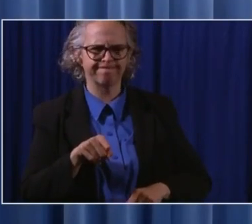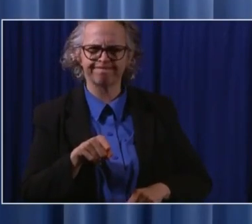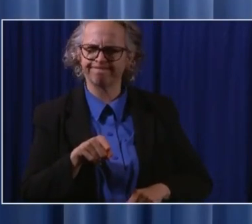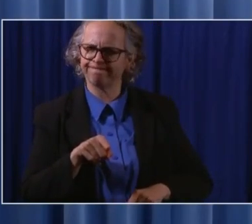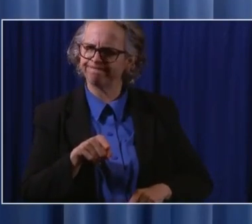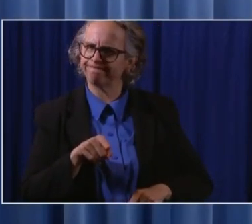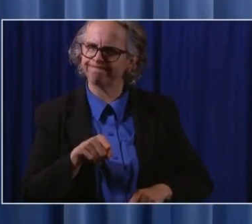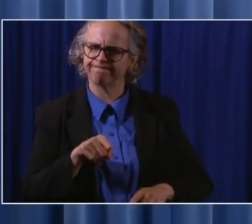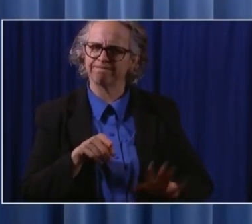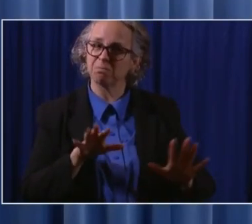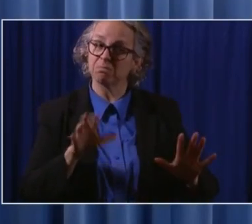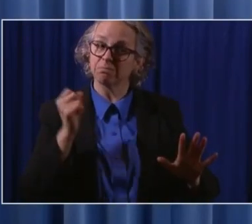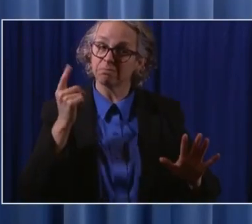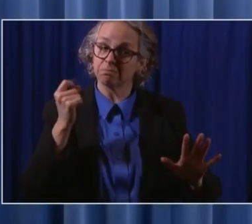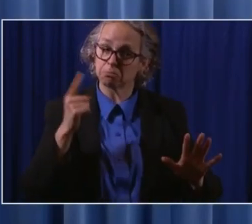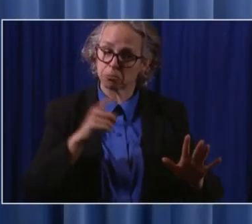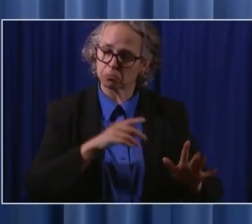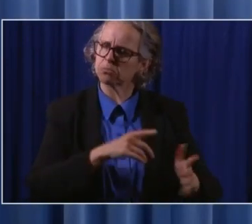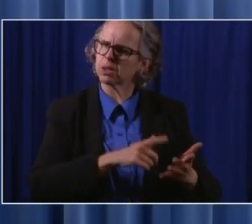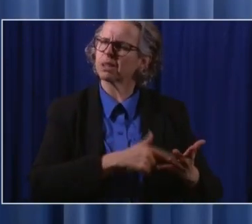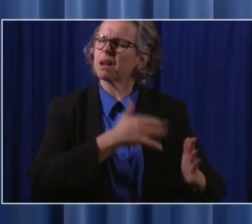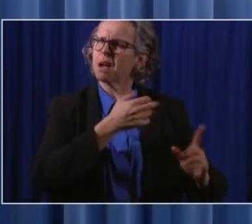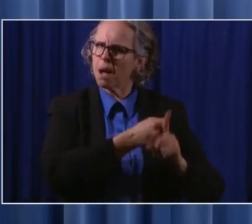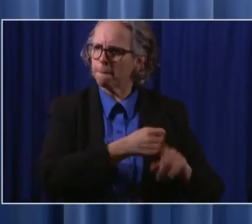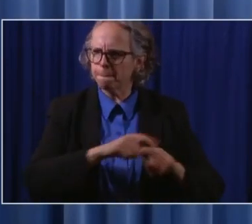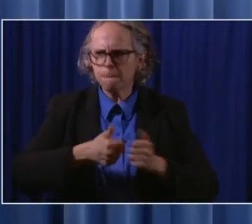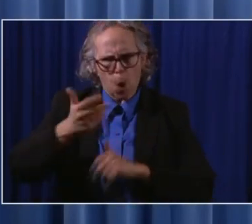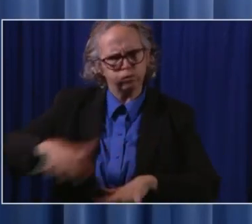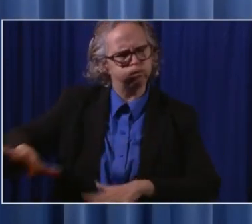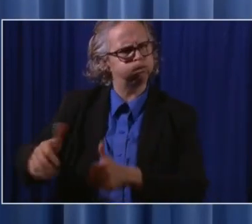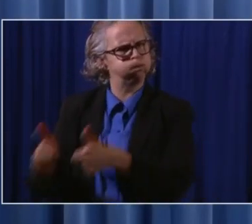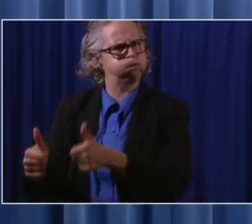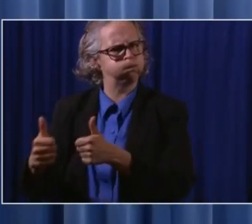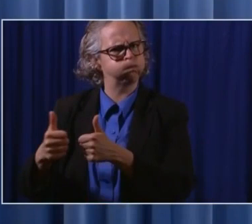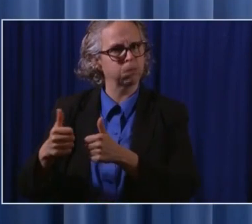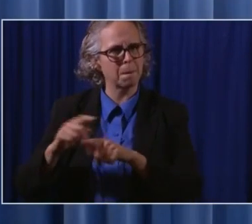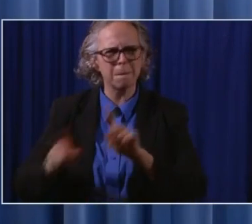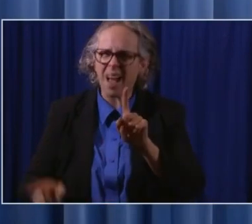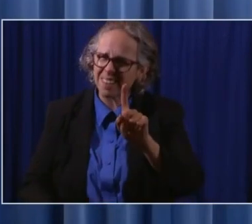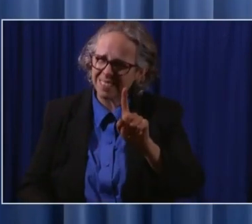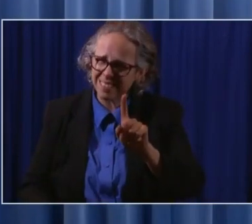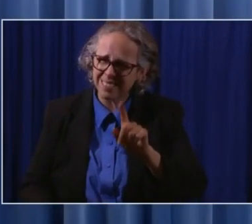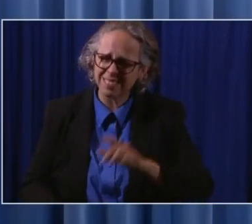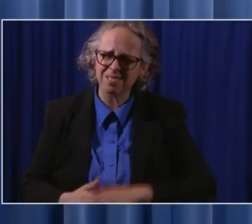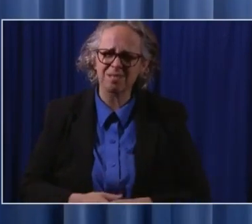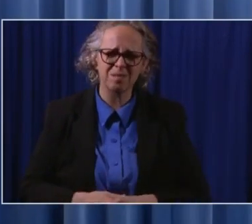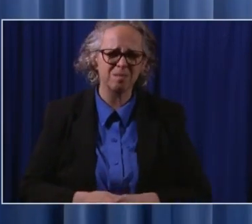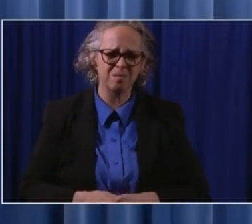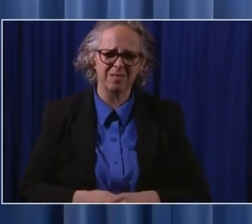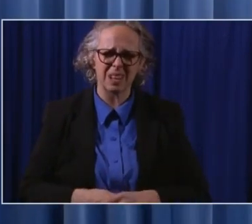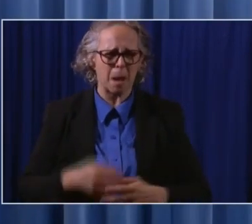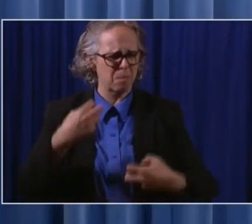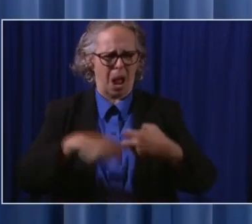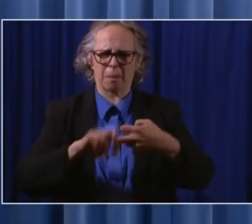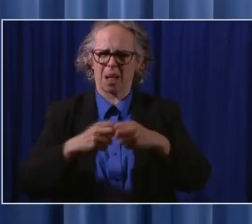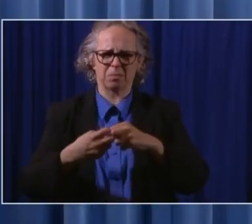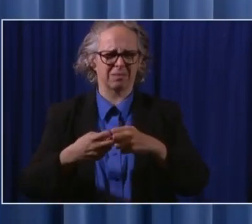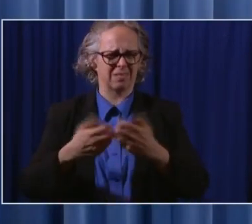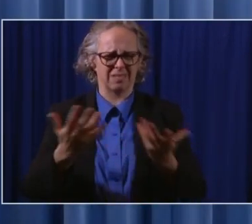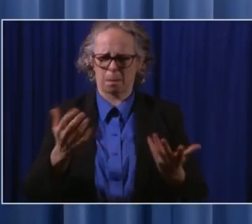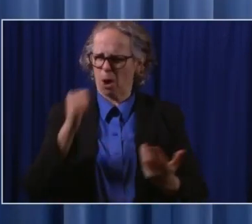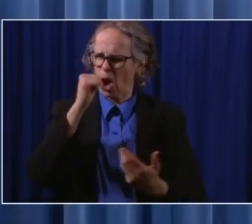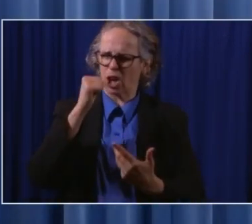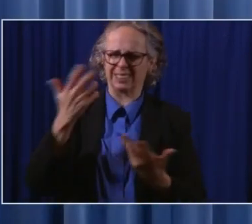There is, however, kind of an inherent problem connected with bars. They do lend themselves